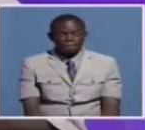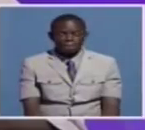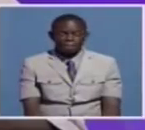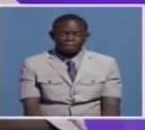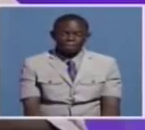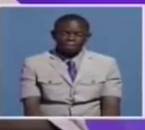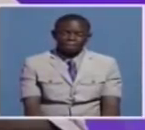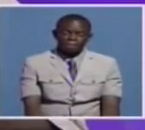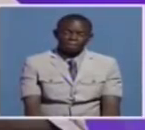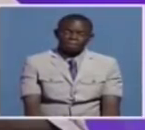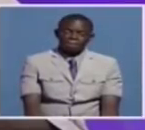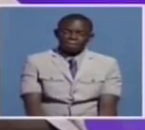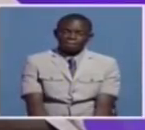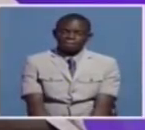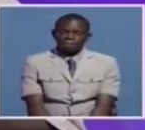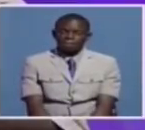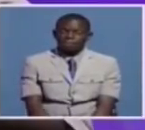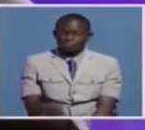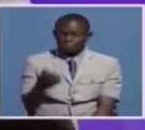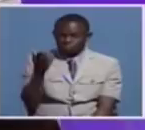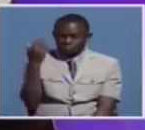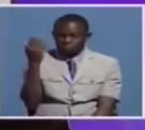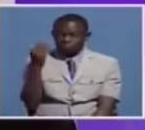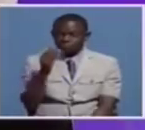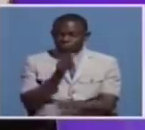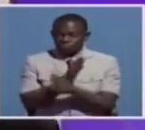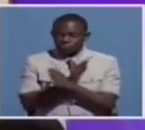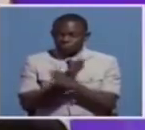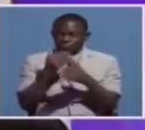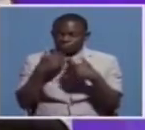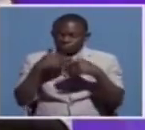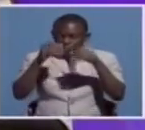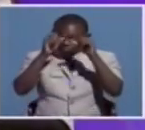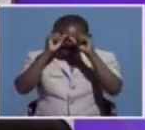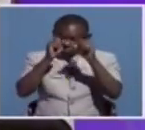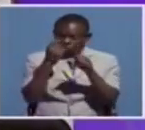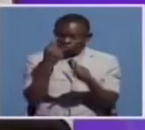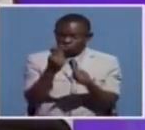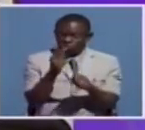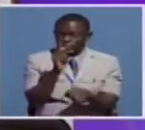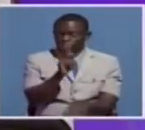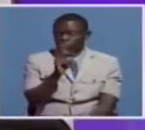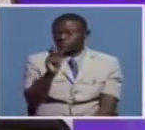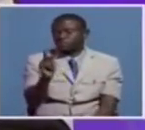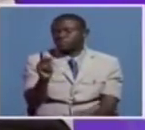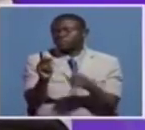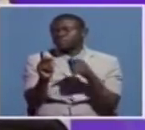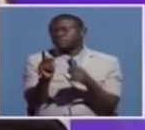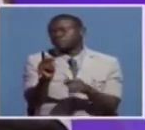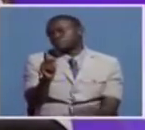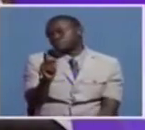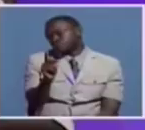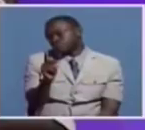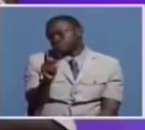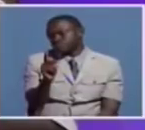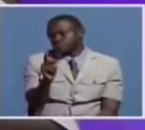country. There's only one president, me. So that was there. And we found this out. Remember when